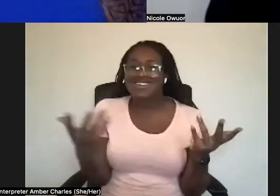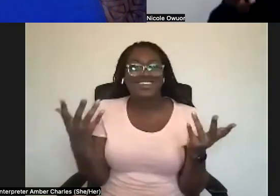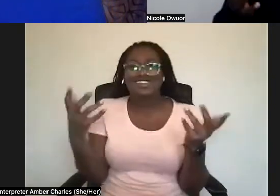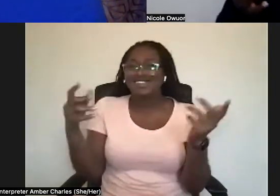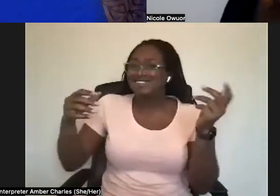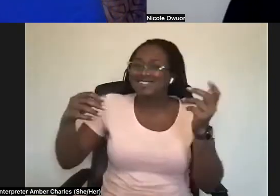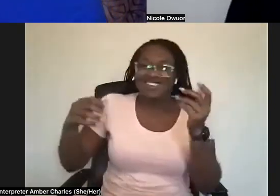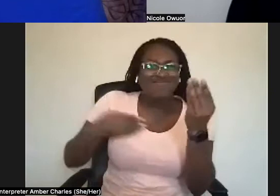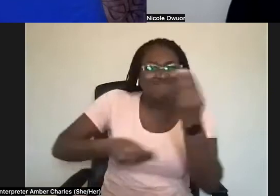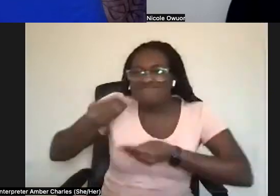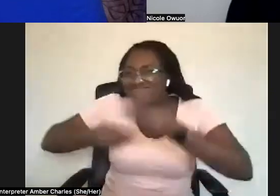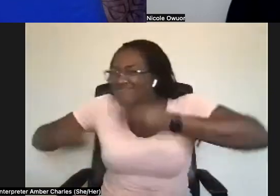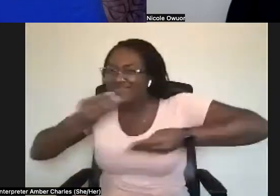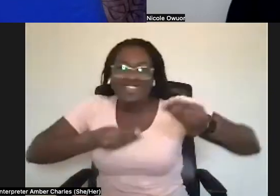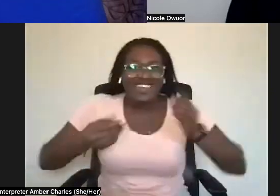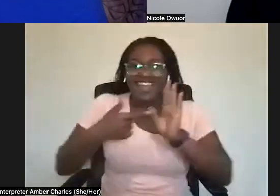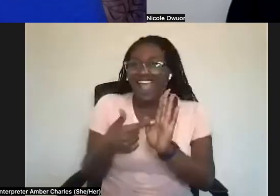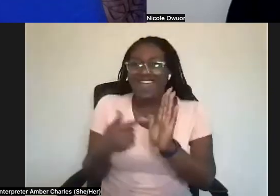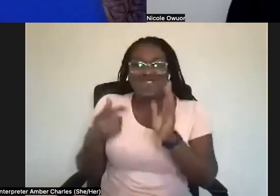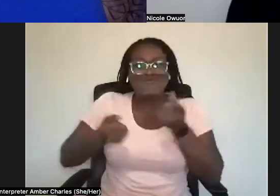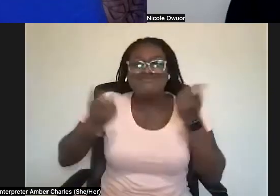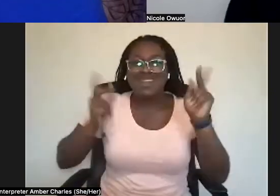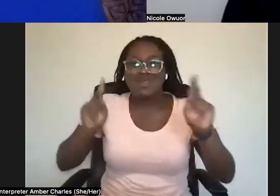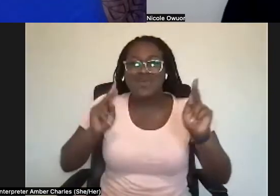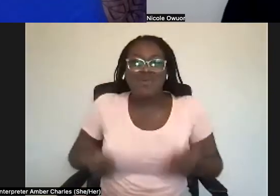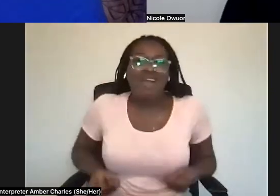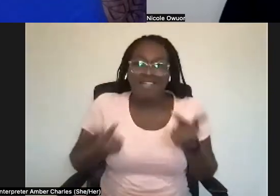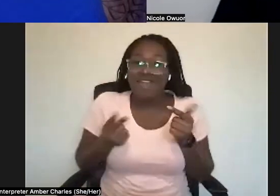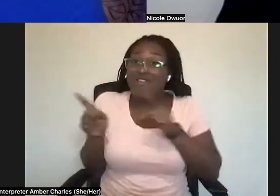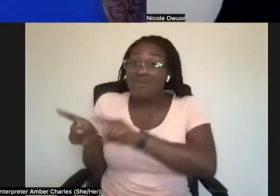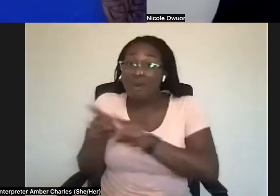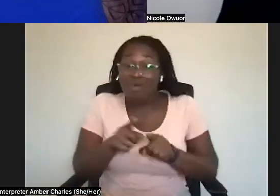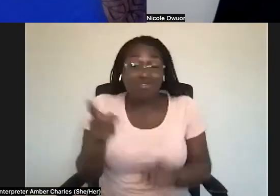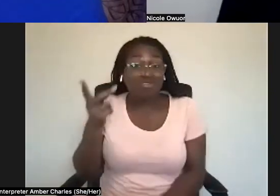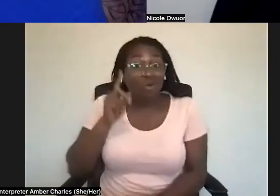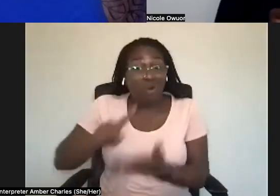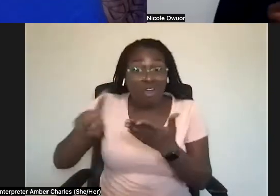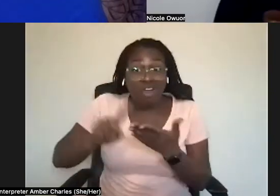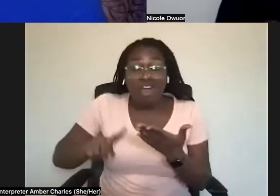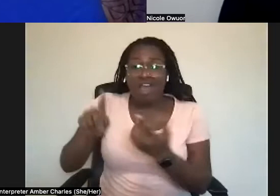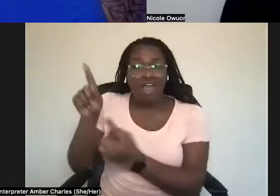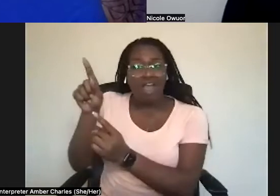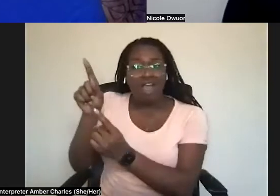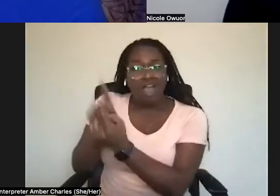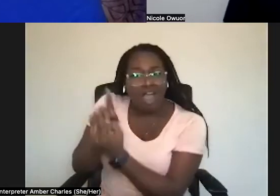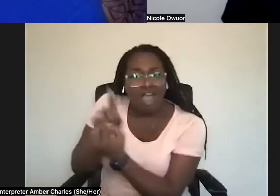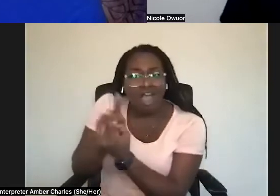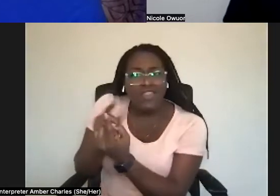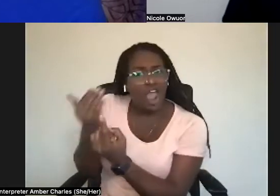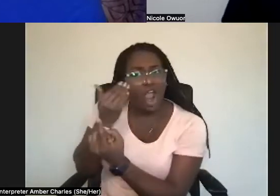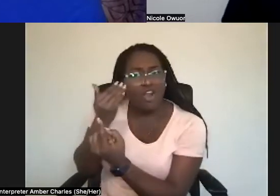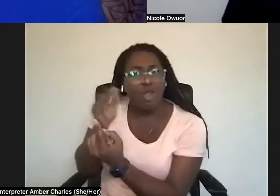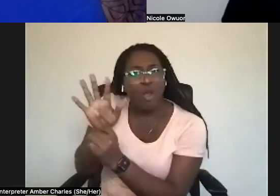exchanging examples with different people in my life, but also looking at these individuals that I even know in my life as